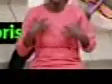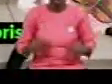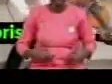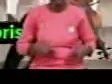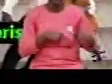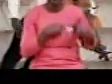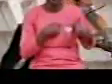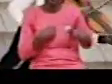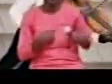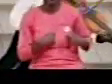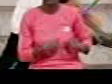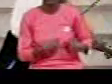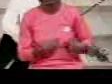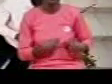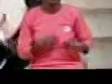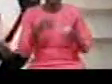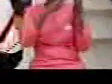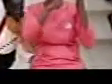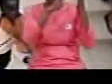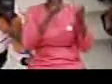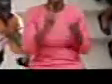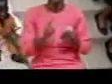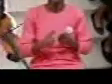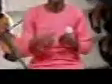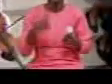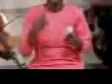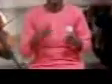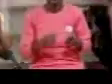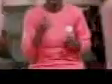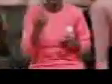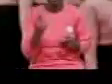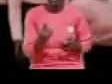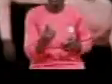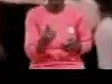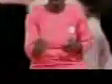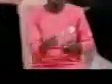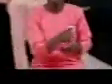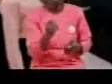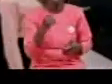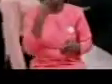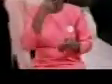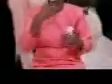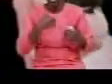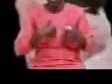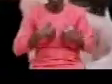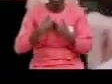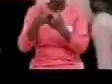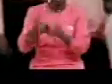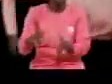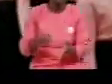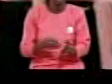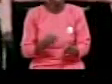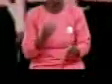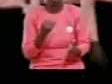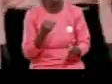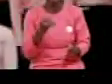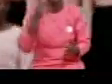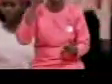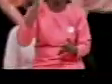broken hearted, hope to the ones who've lost it,